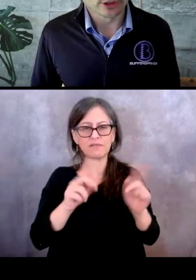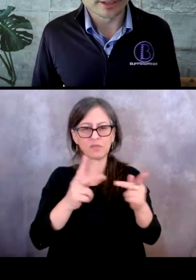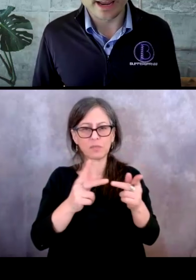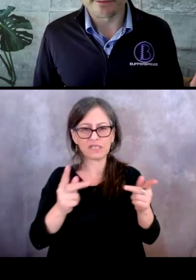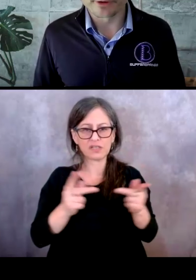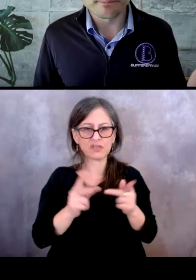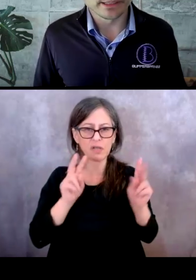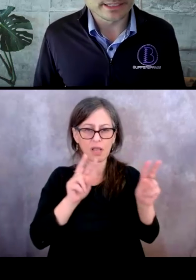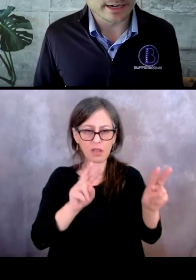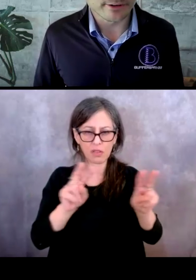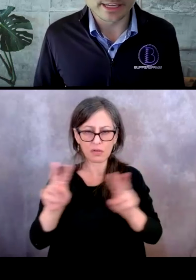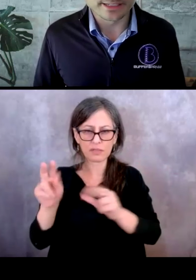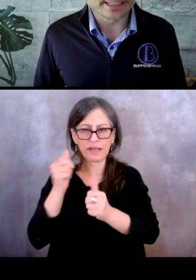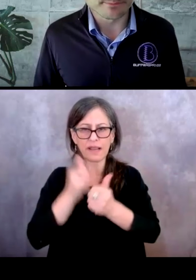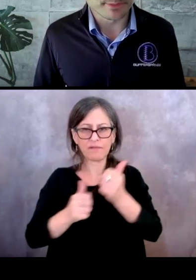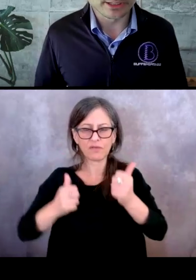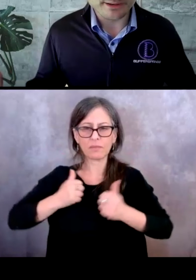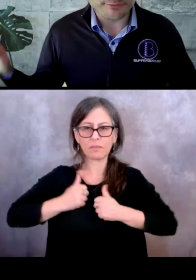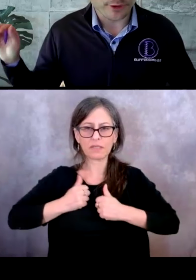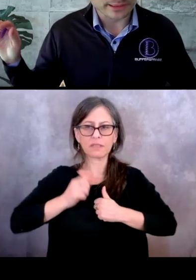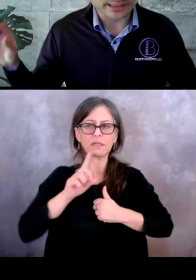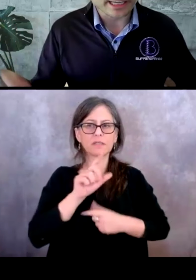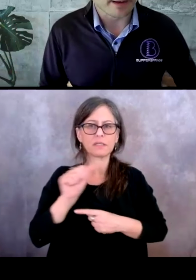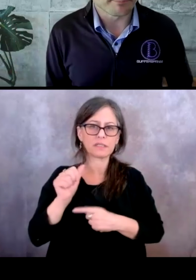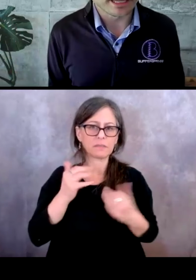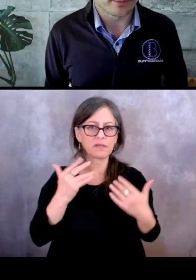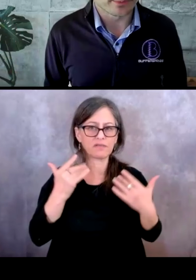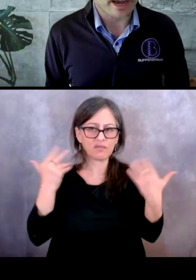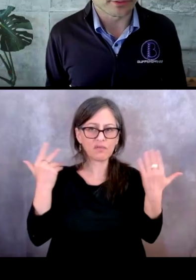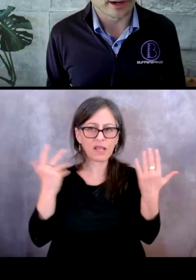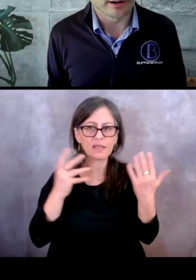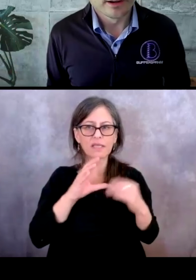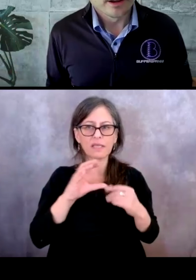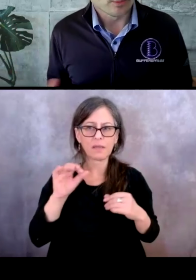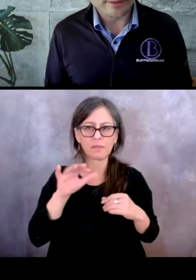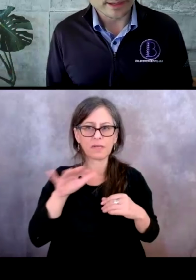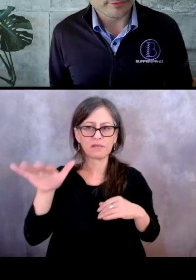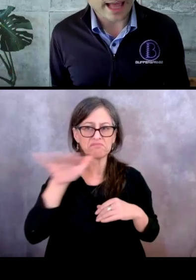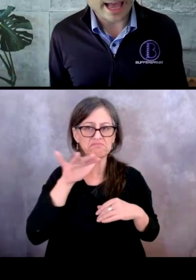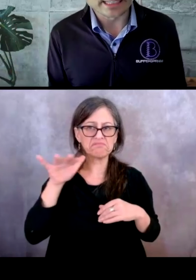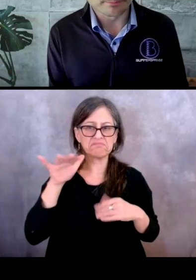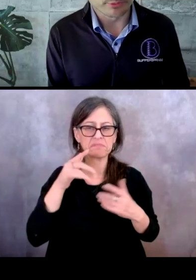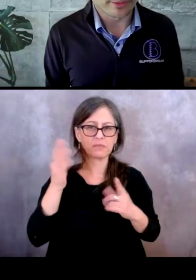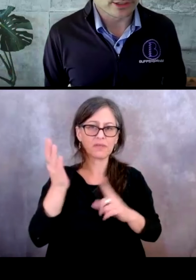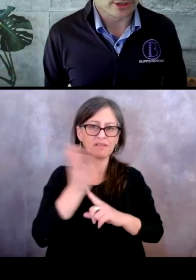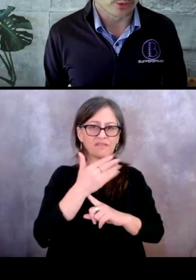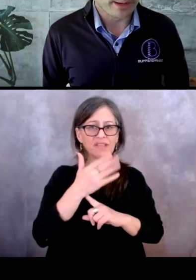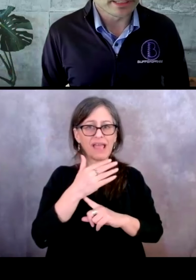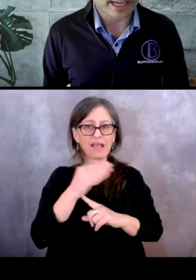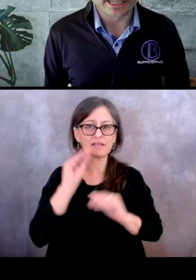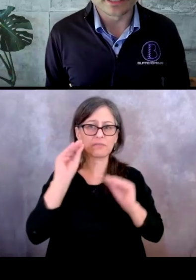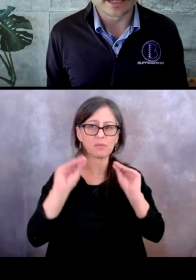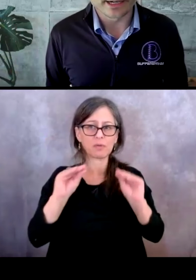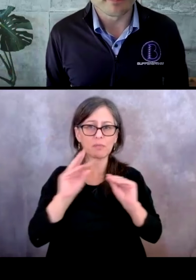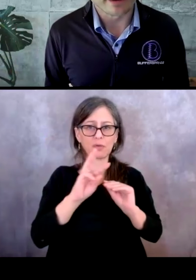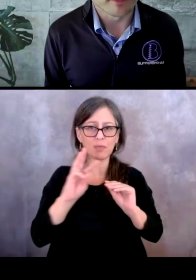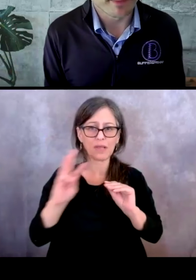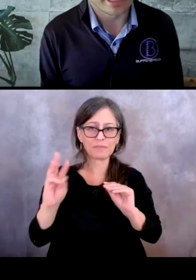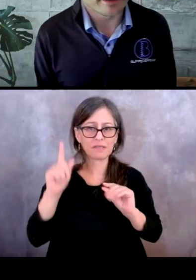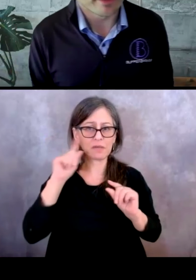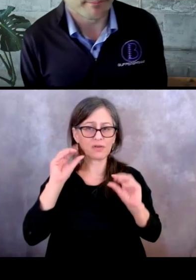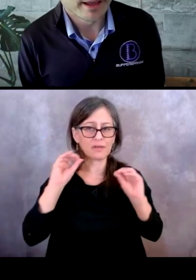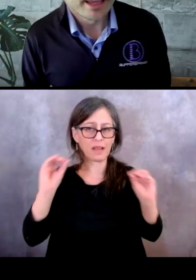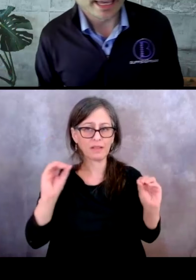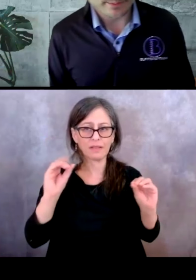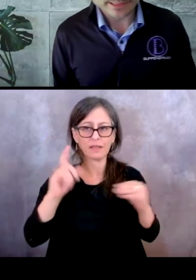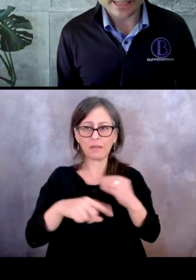positions. I looked at every military and disability friendly company that was out there waving flags and putting things on their website, and didn't hear back from